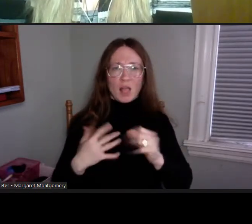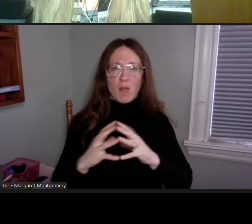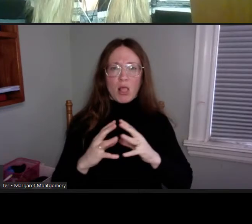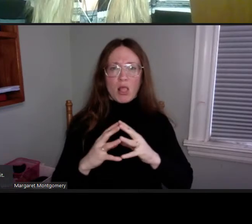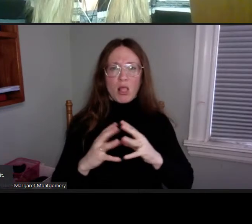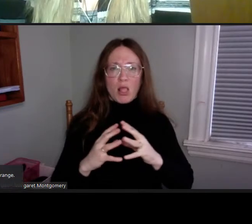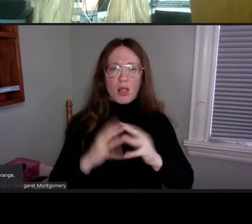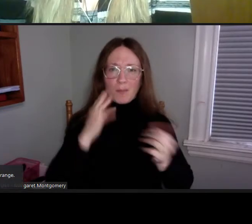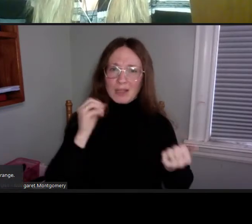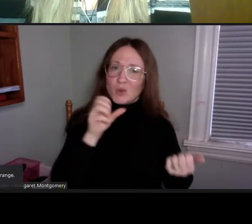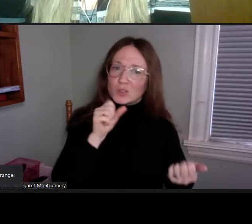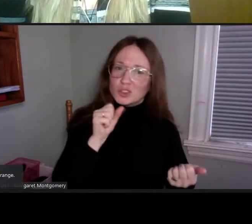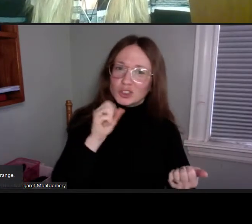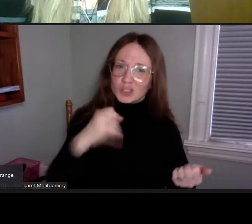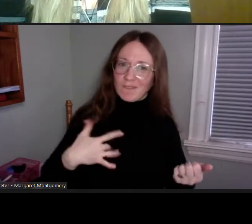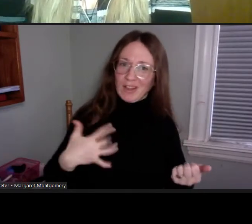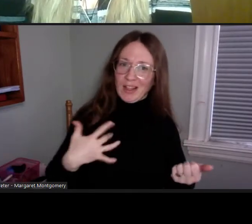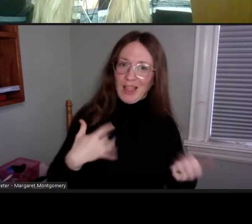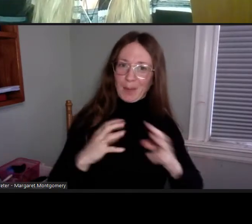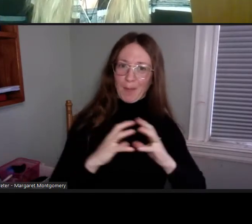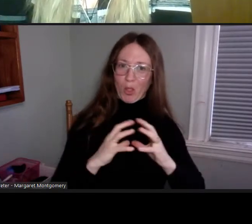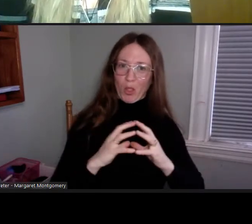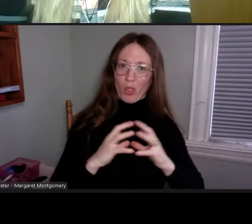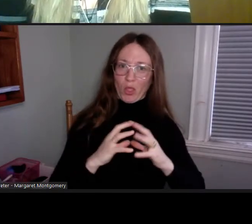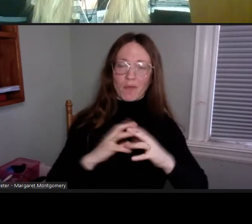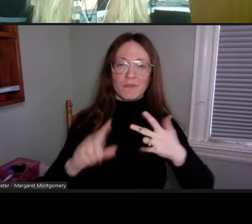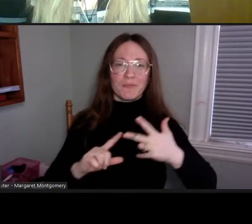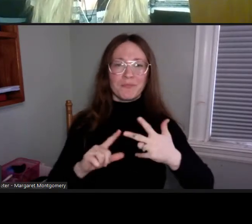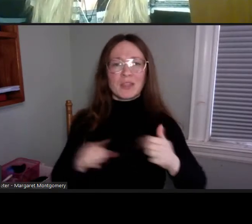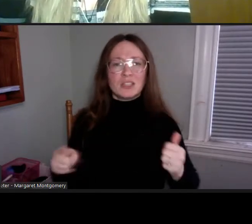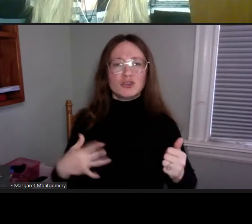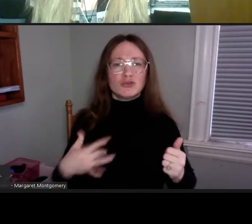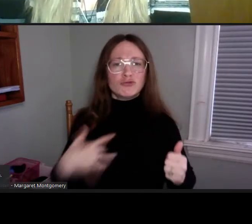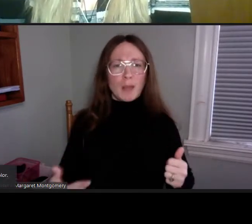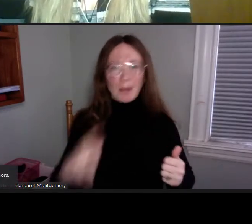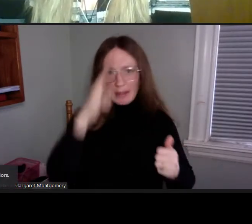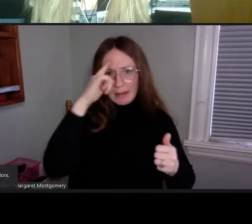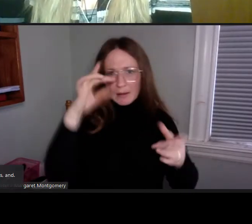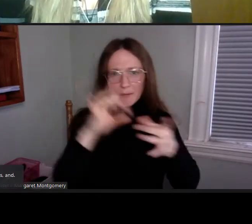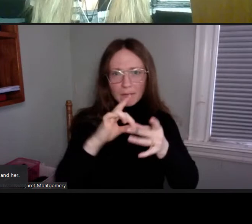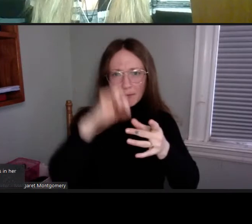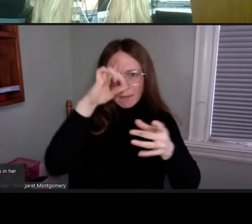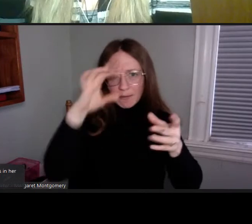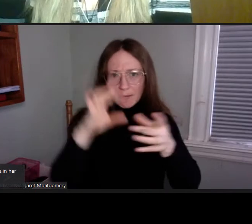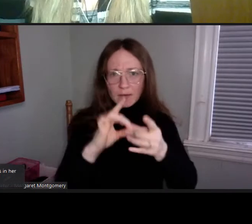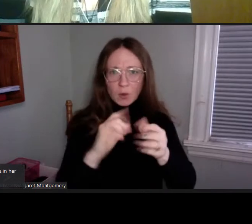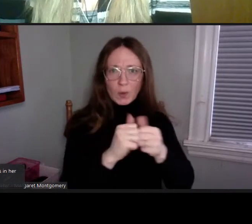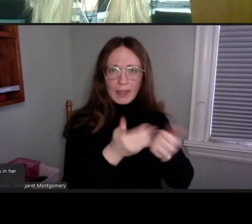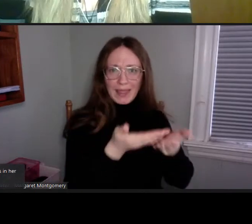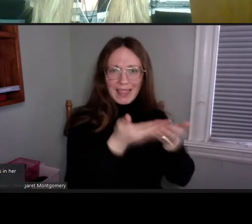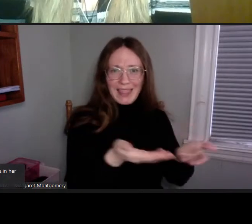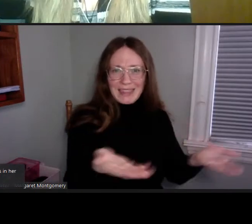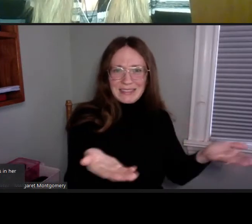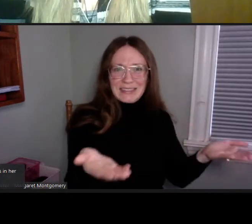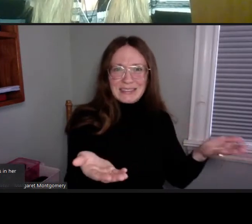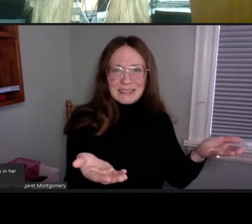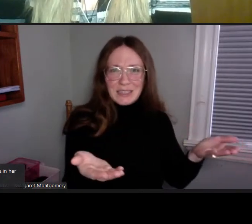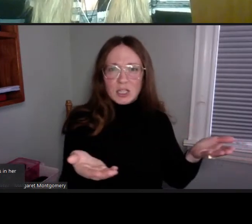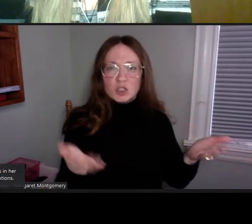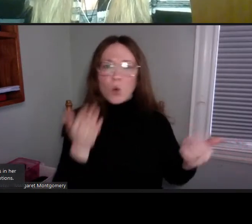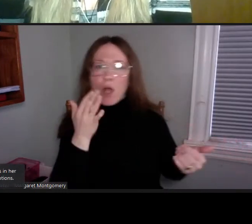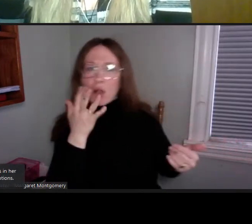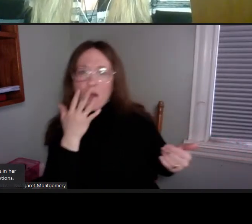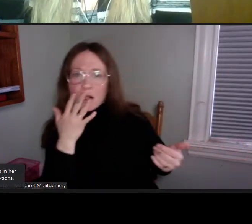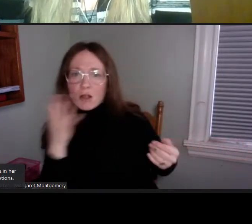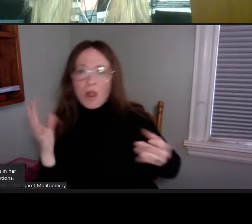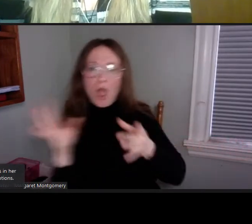that's an orange. She had a tendency to equate colors in her mind with objects or feelings or